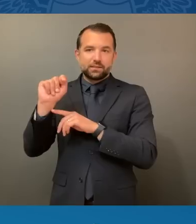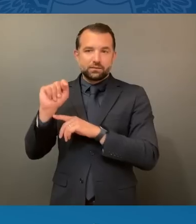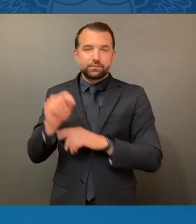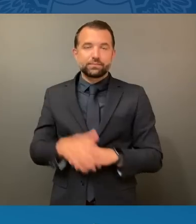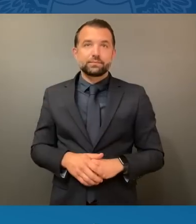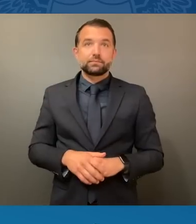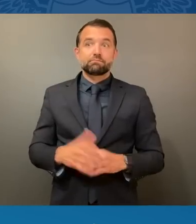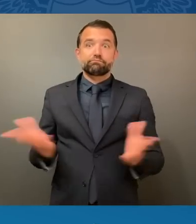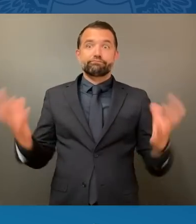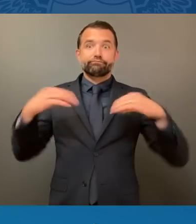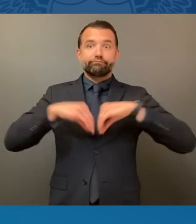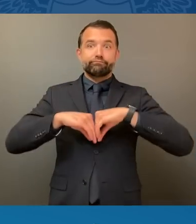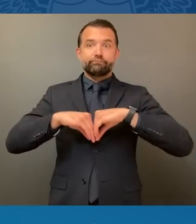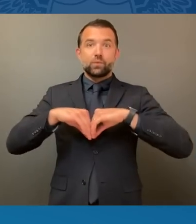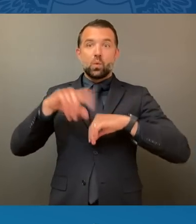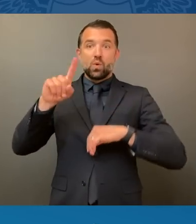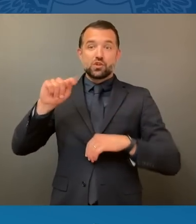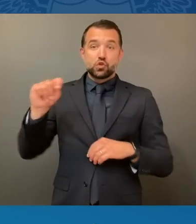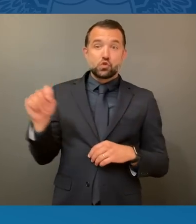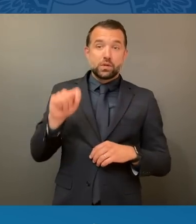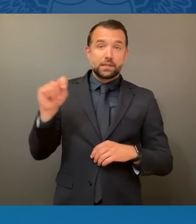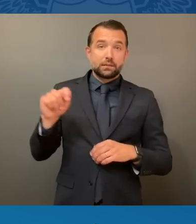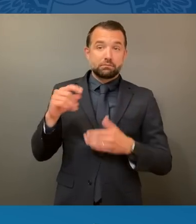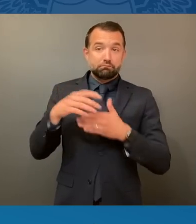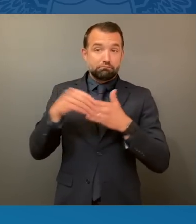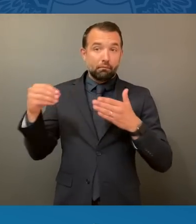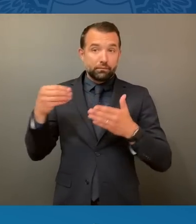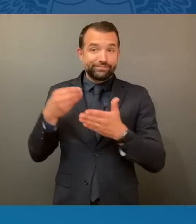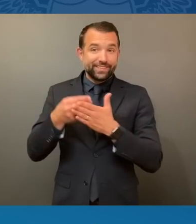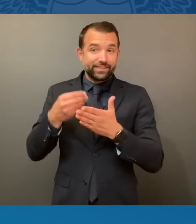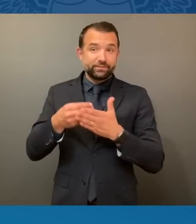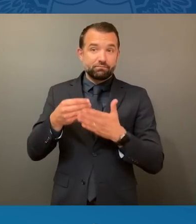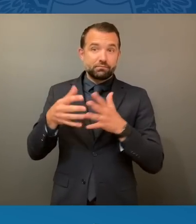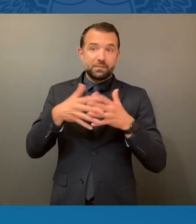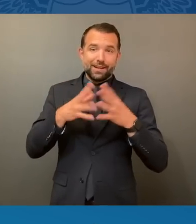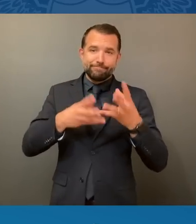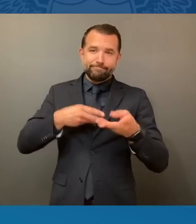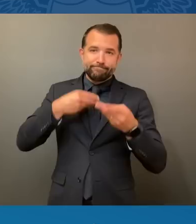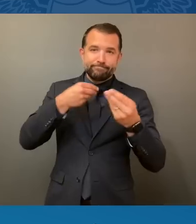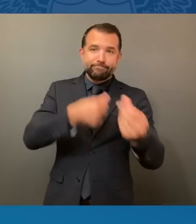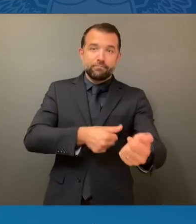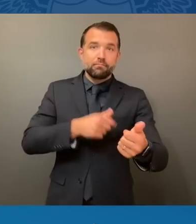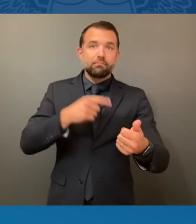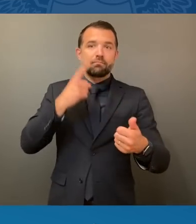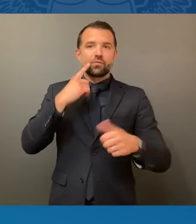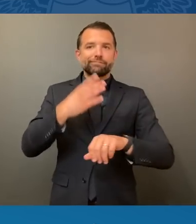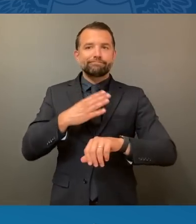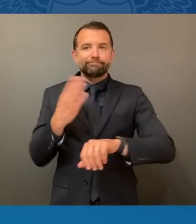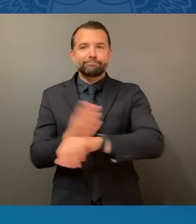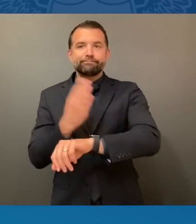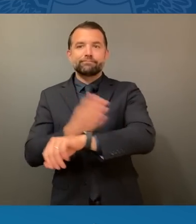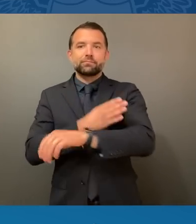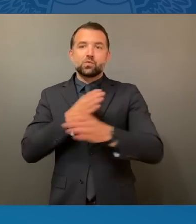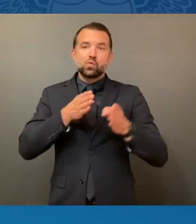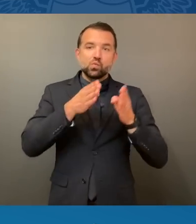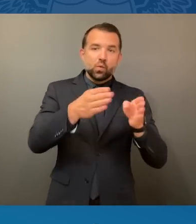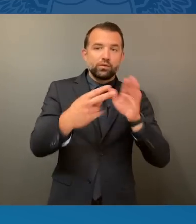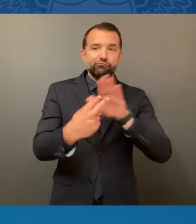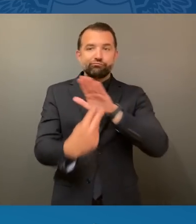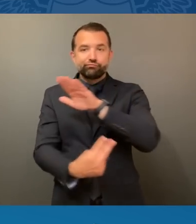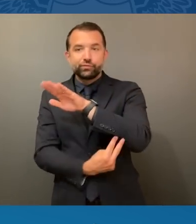America to address infrastructure and to invest in a clean energy economy. And that is, again, about